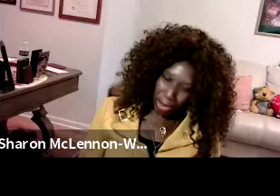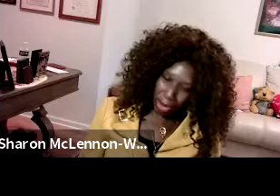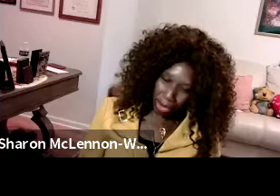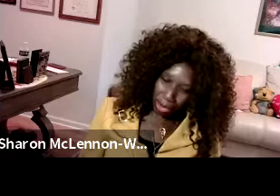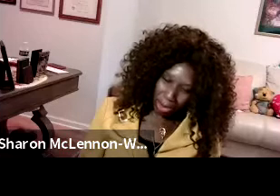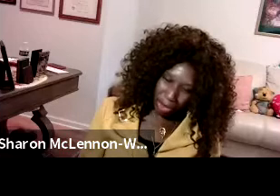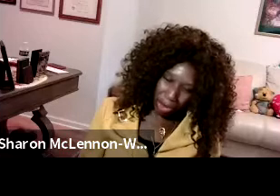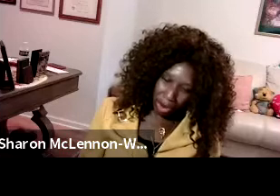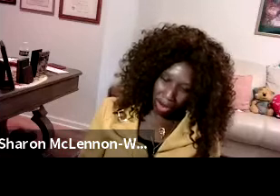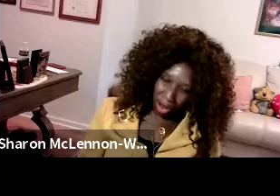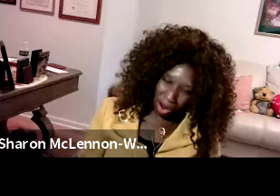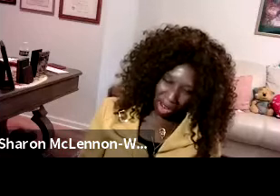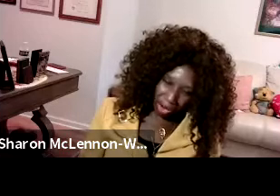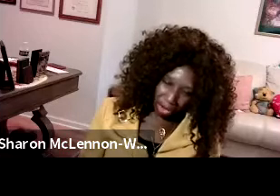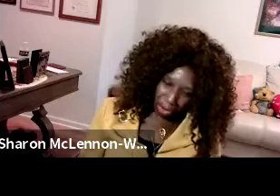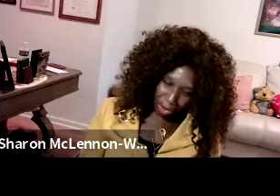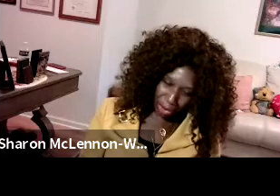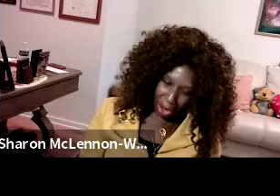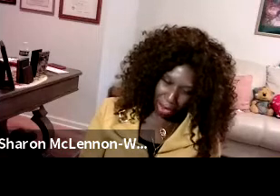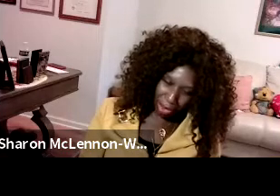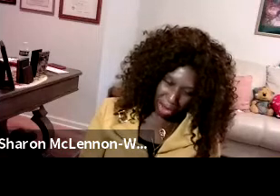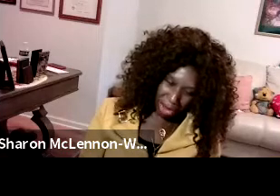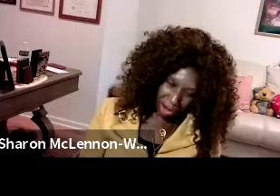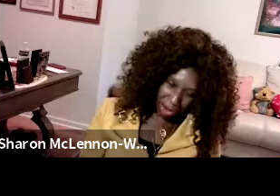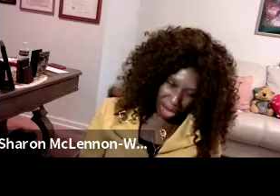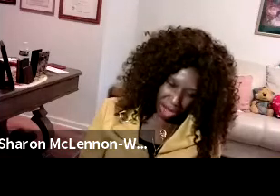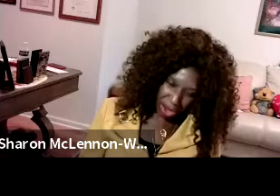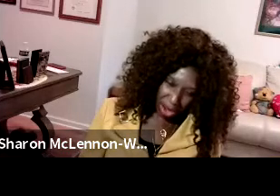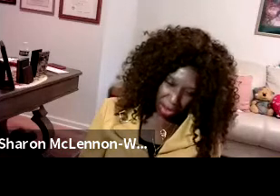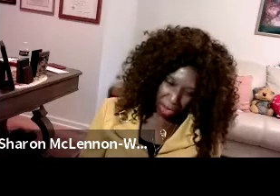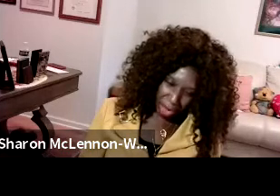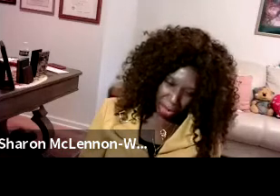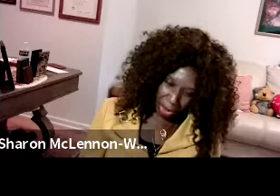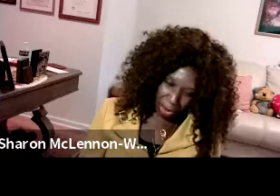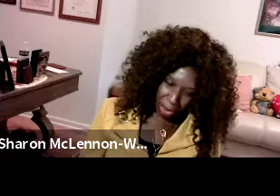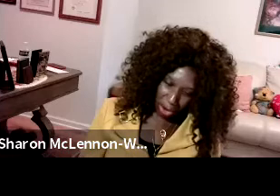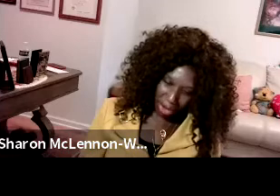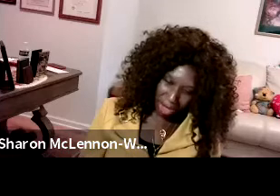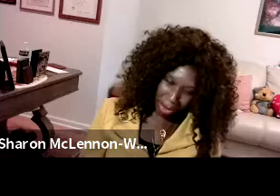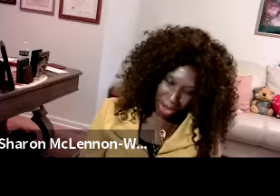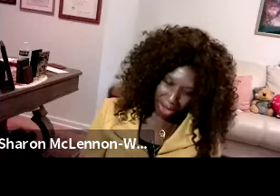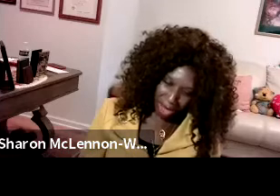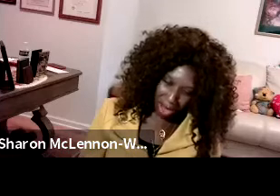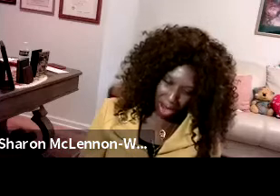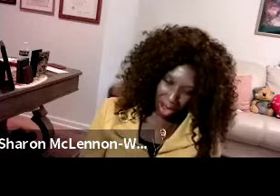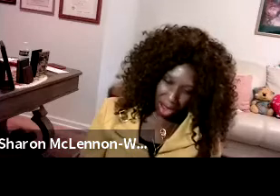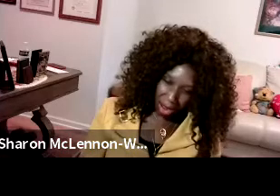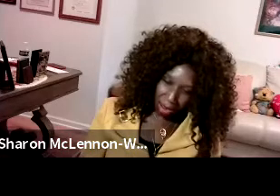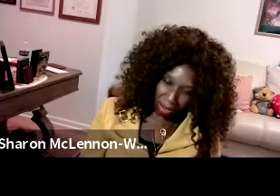peer support groups. So there are long hauler groups throughout the country of people who are